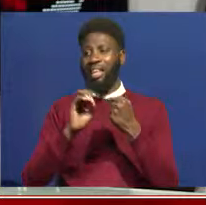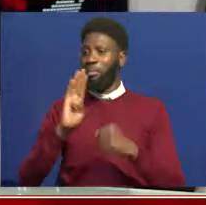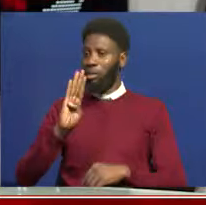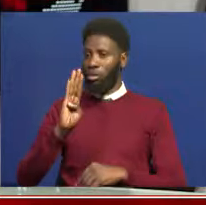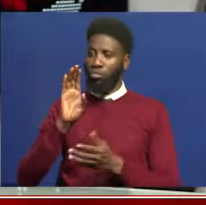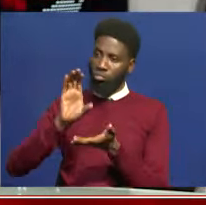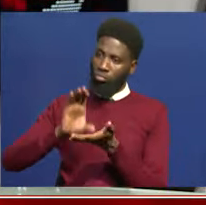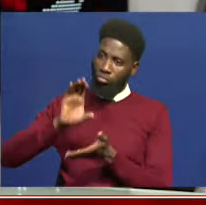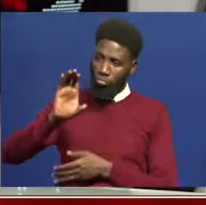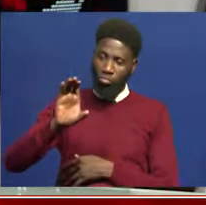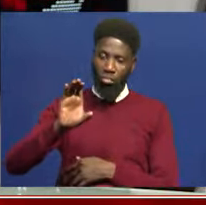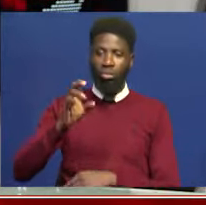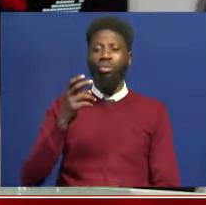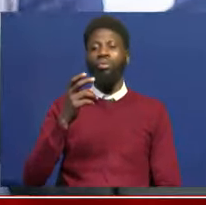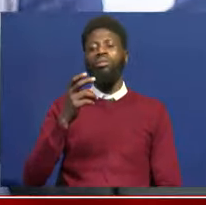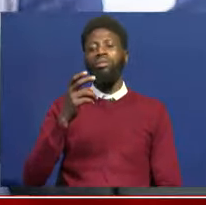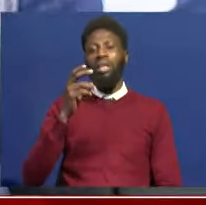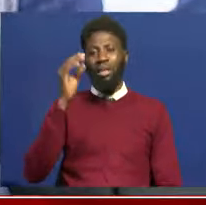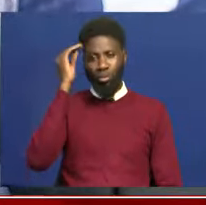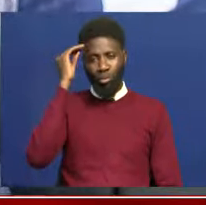2024-2025 to the education sector.